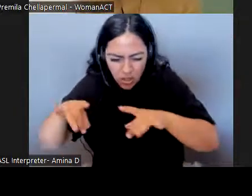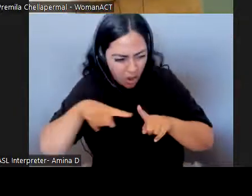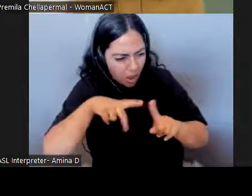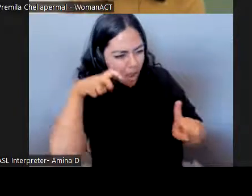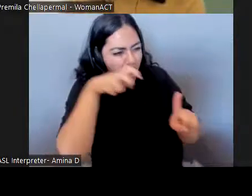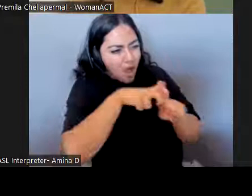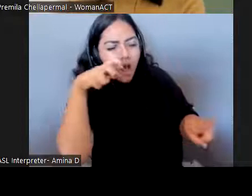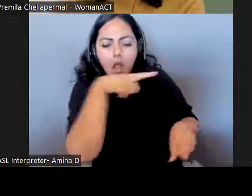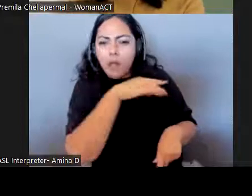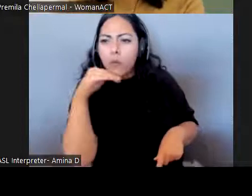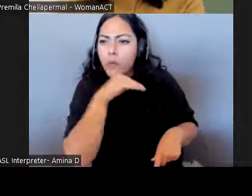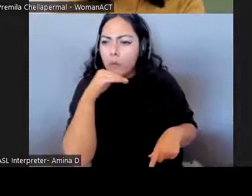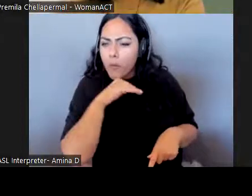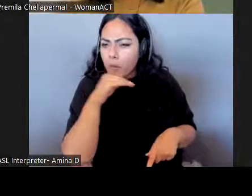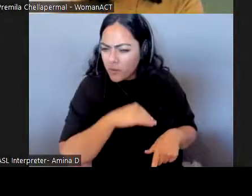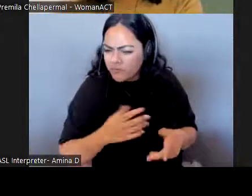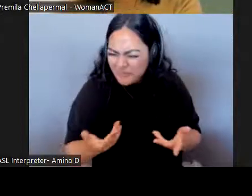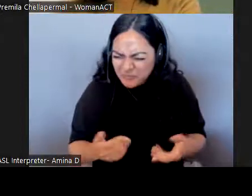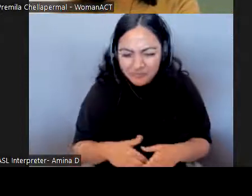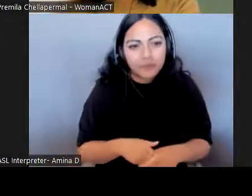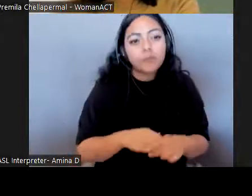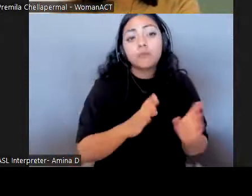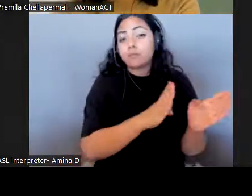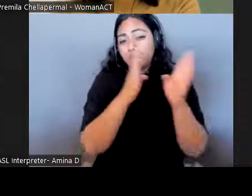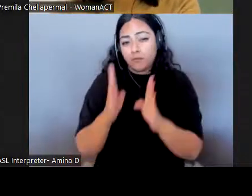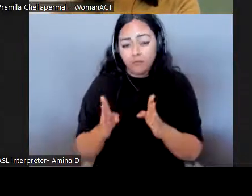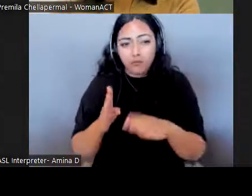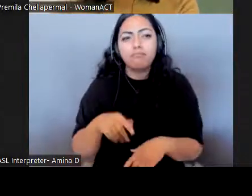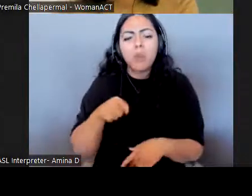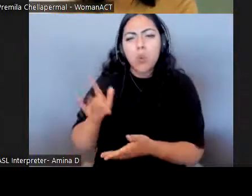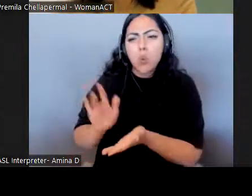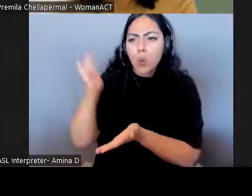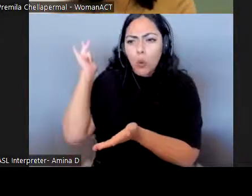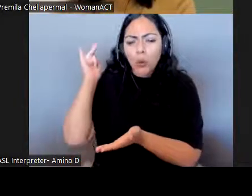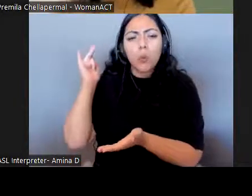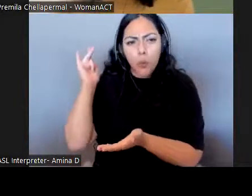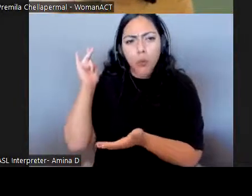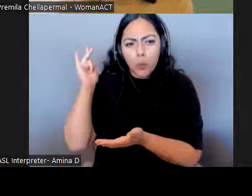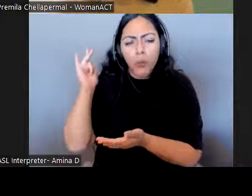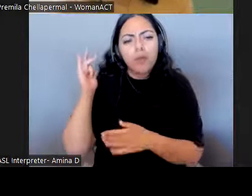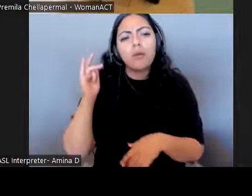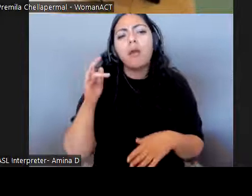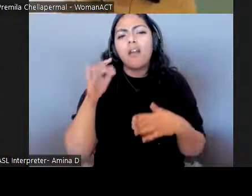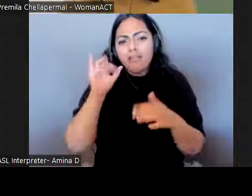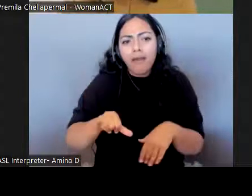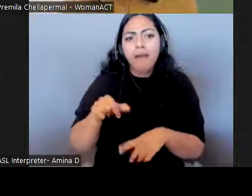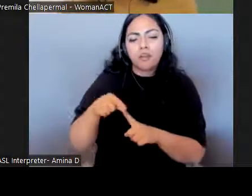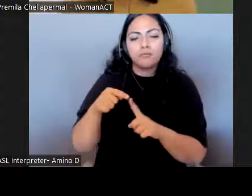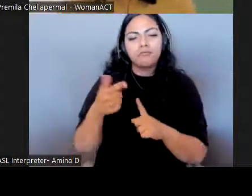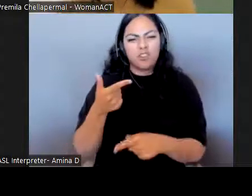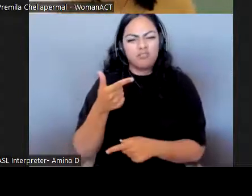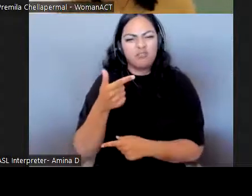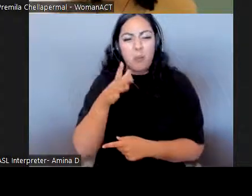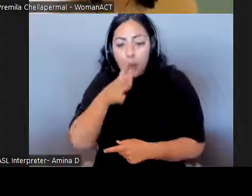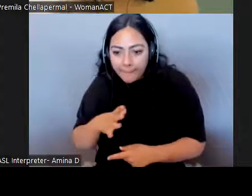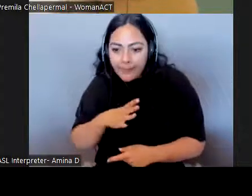And the next one, exploitation, was a unique risk faced by senior immigrant women and was very much based on gendered understandings around